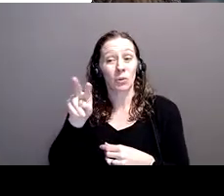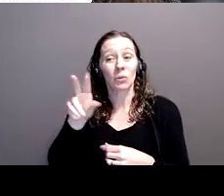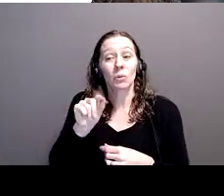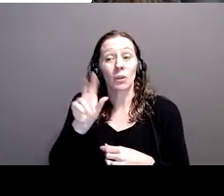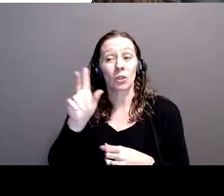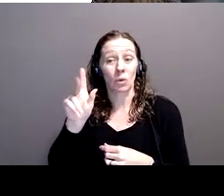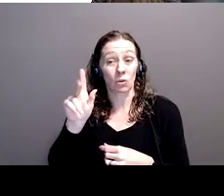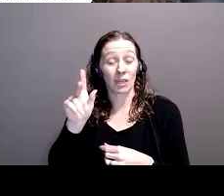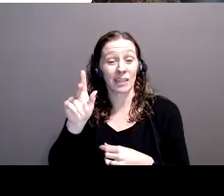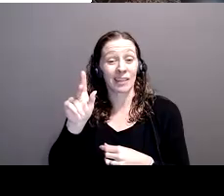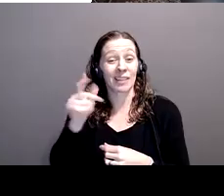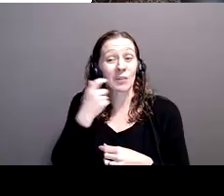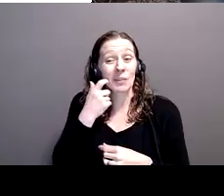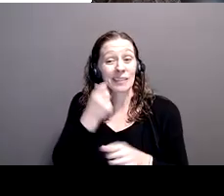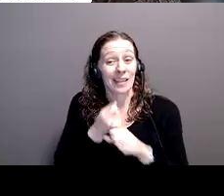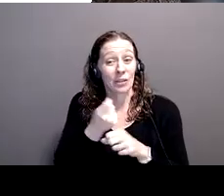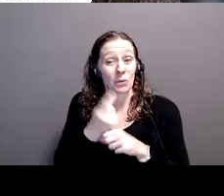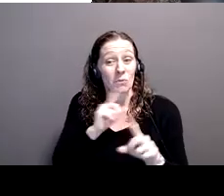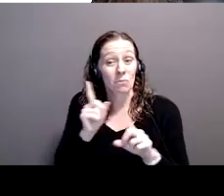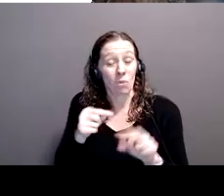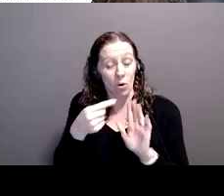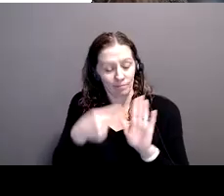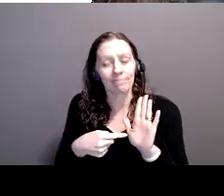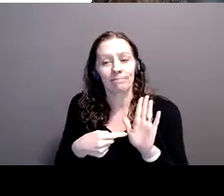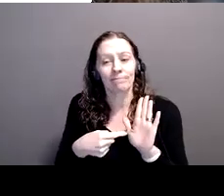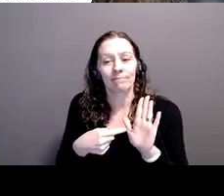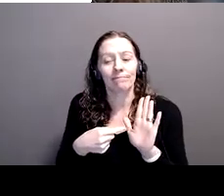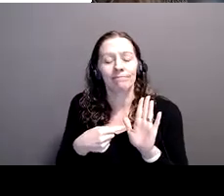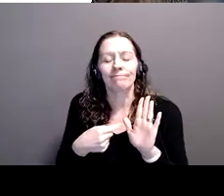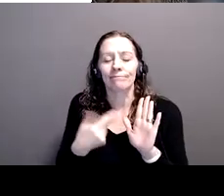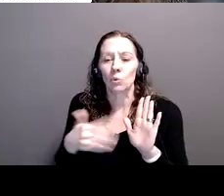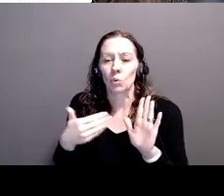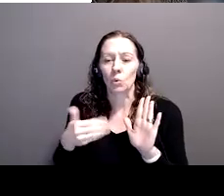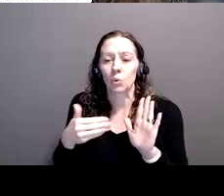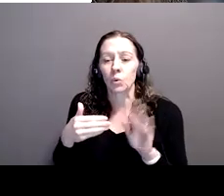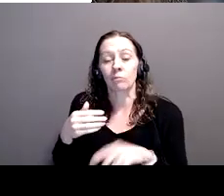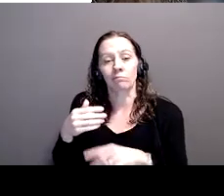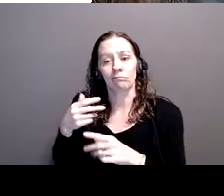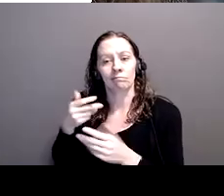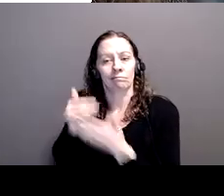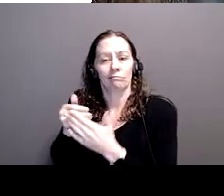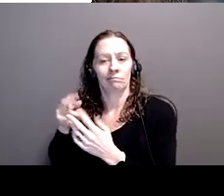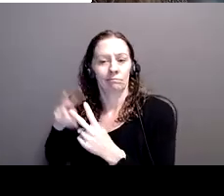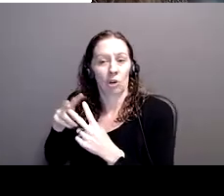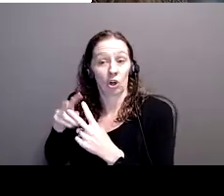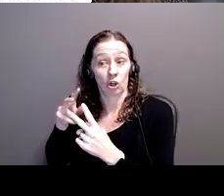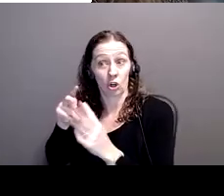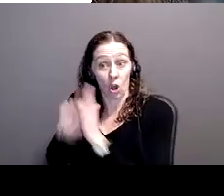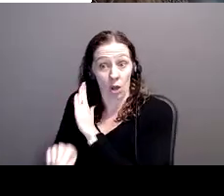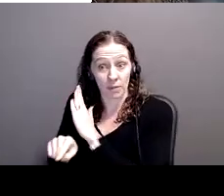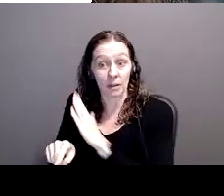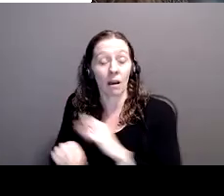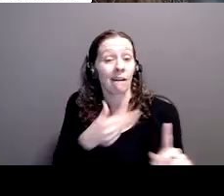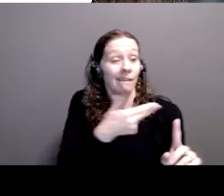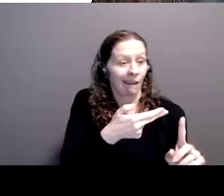2022-2023 recent annual report regarding the link between firearms and IP homicide. A further risk